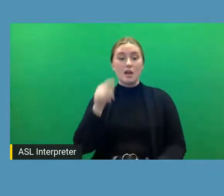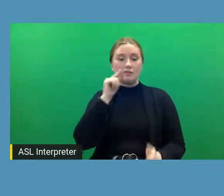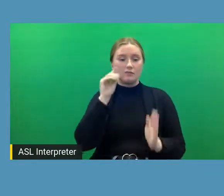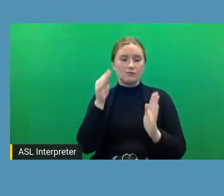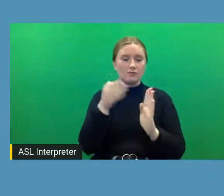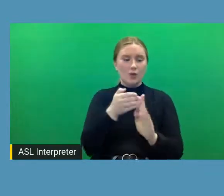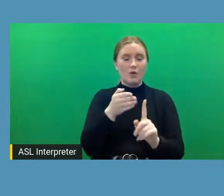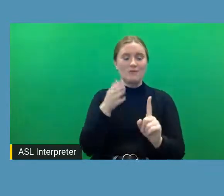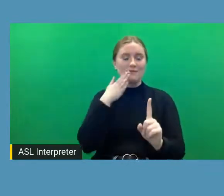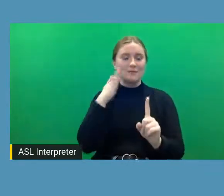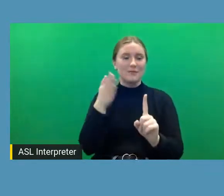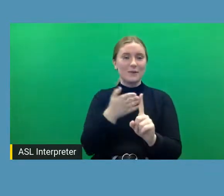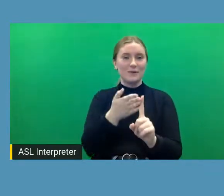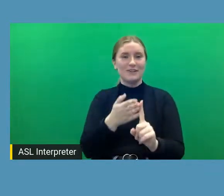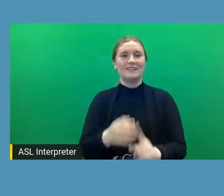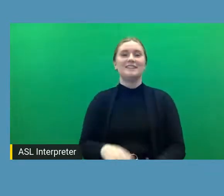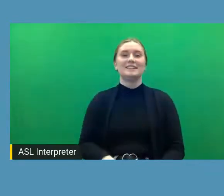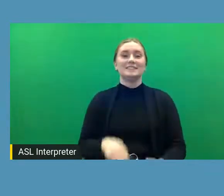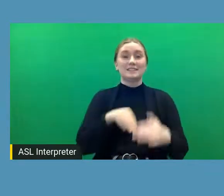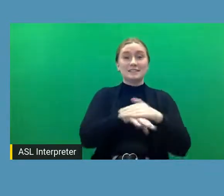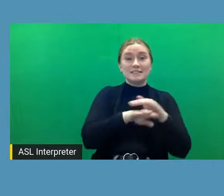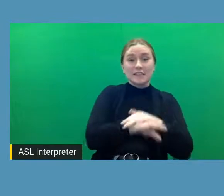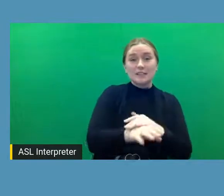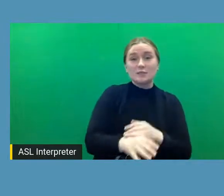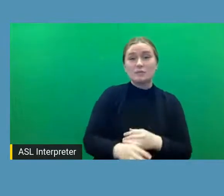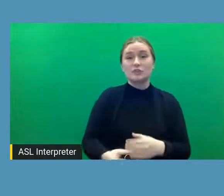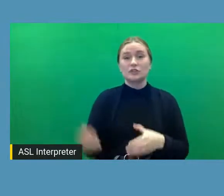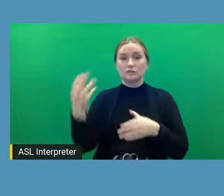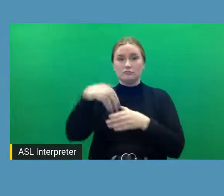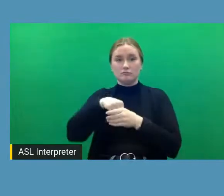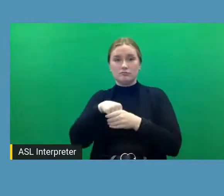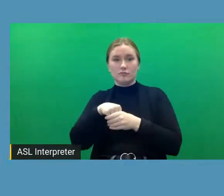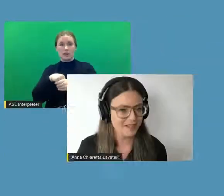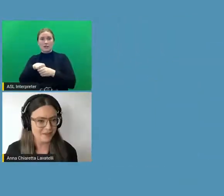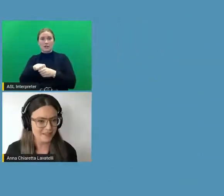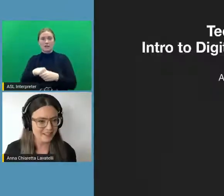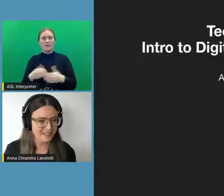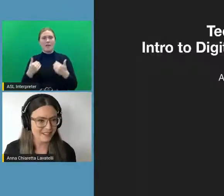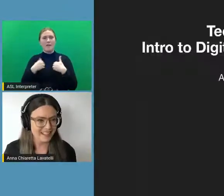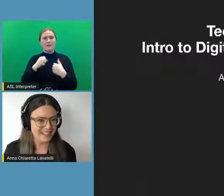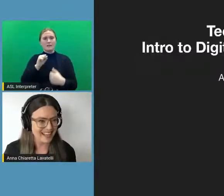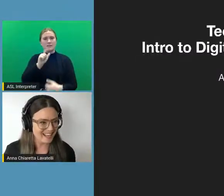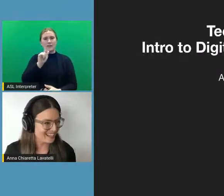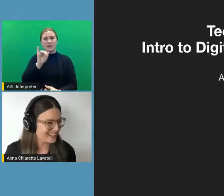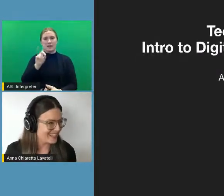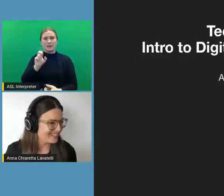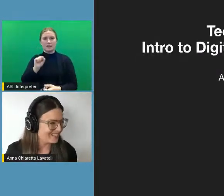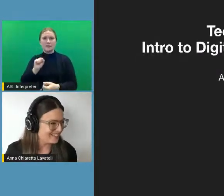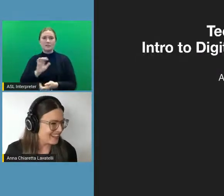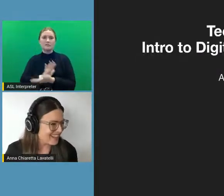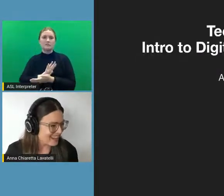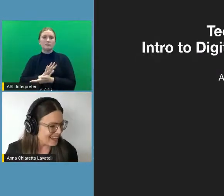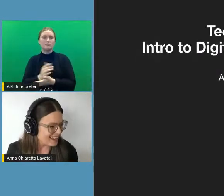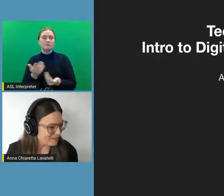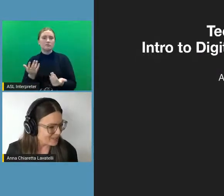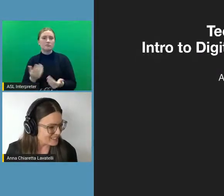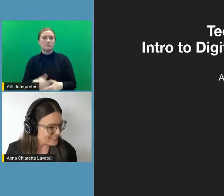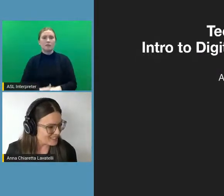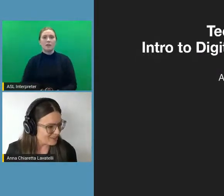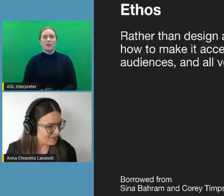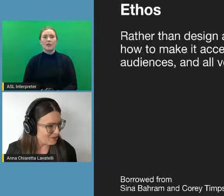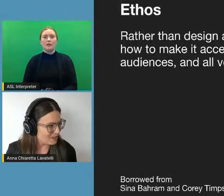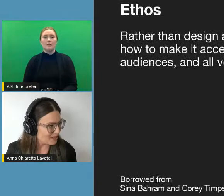inclusion, specifically for video. Do we have our slides up? Yay, thank you.